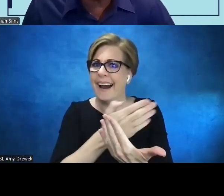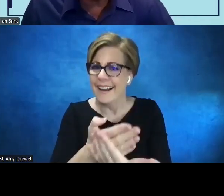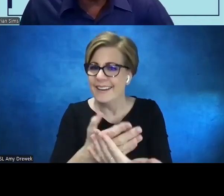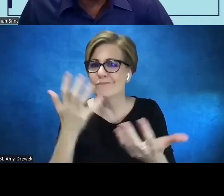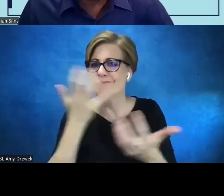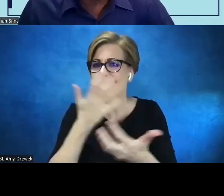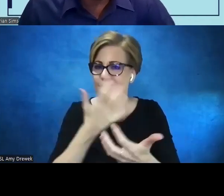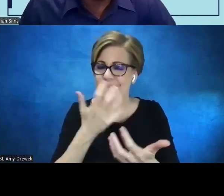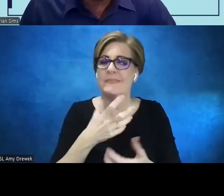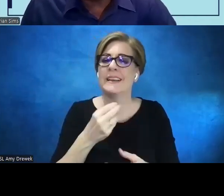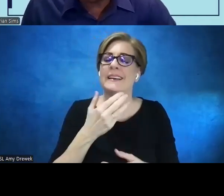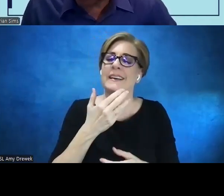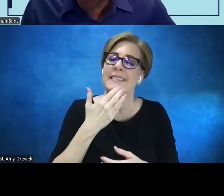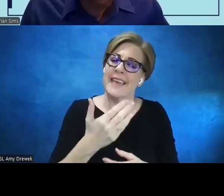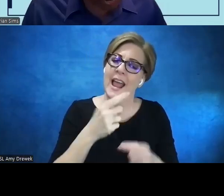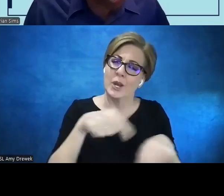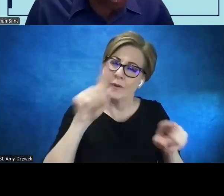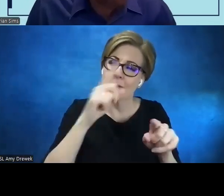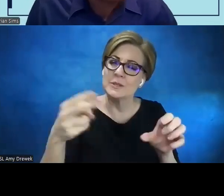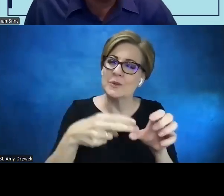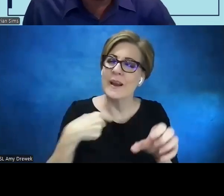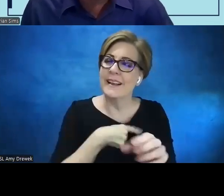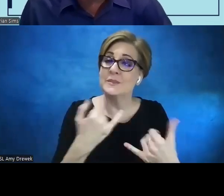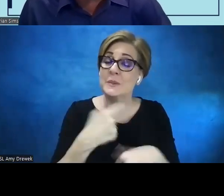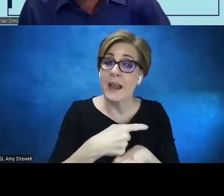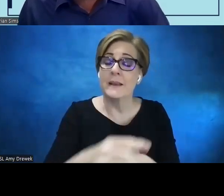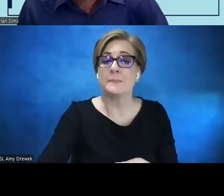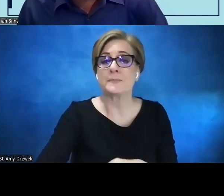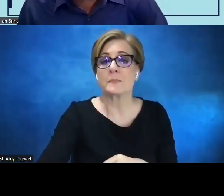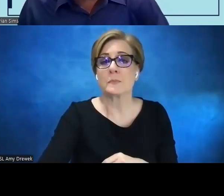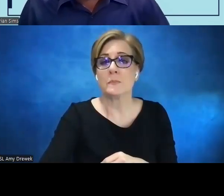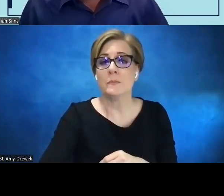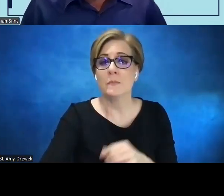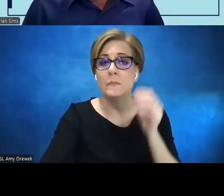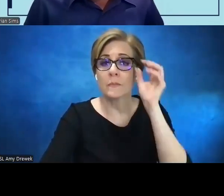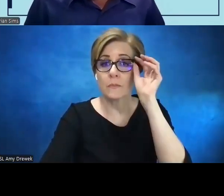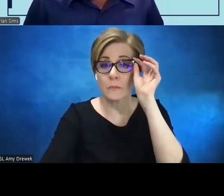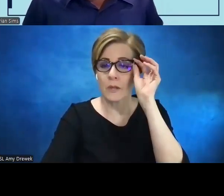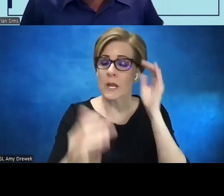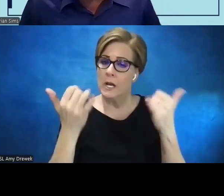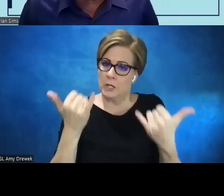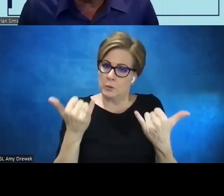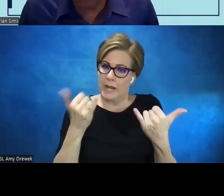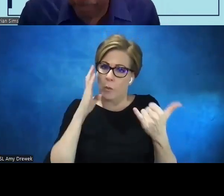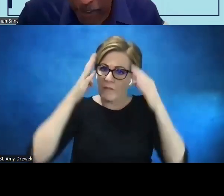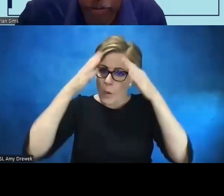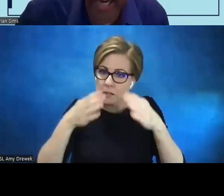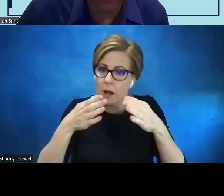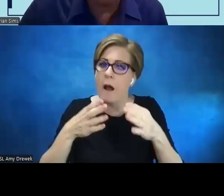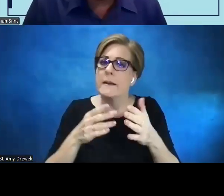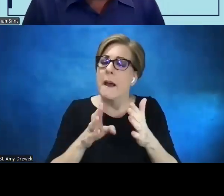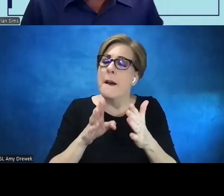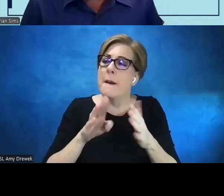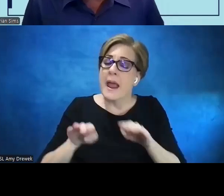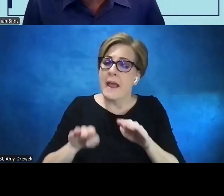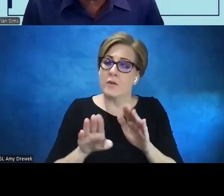joining us. And we're going to be doing this particular episode centering around behavioral health workforce development